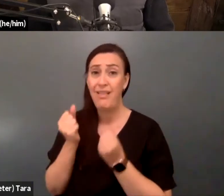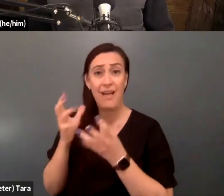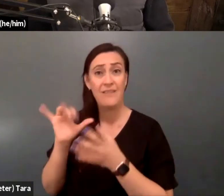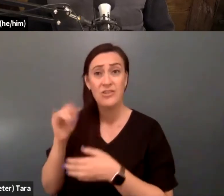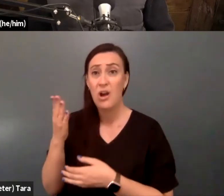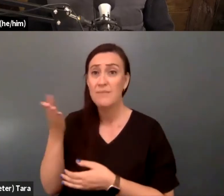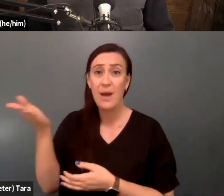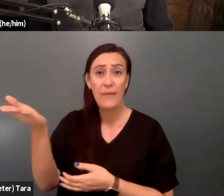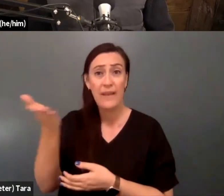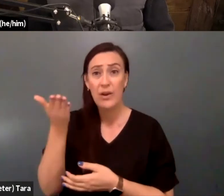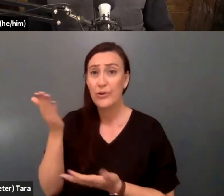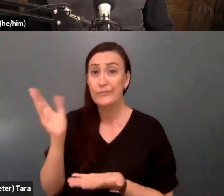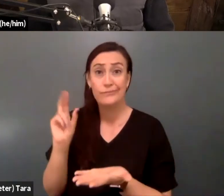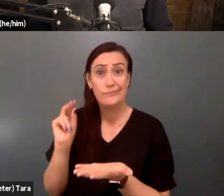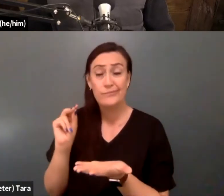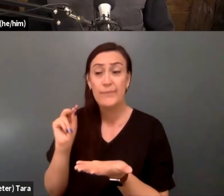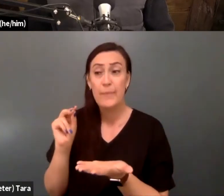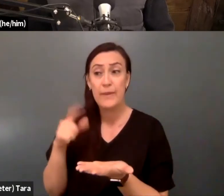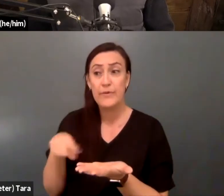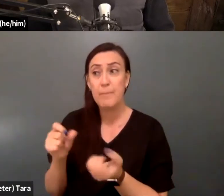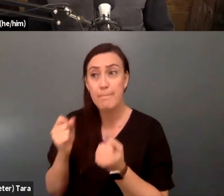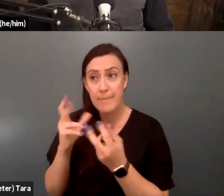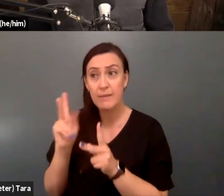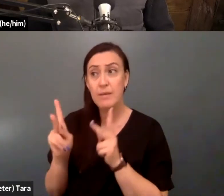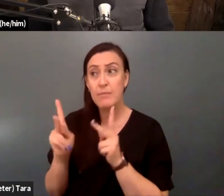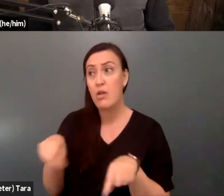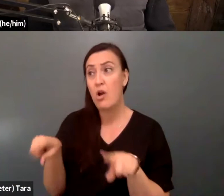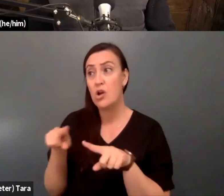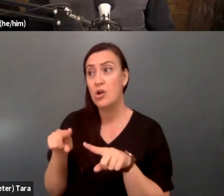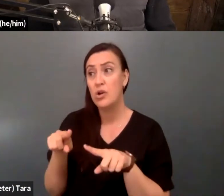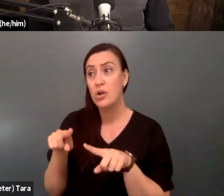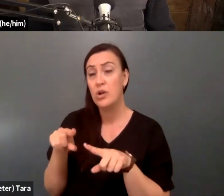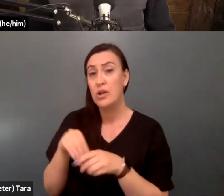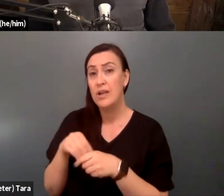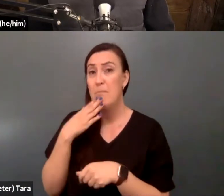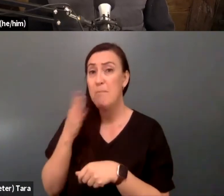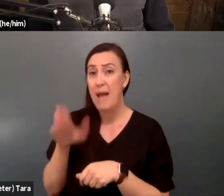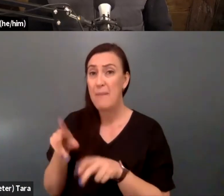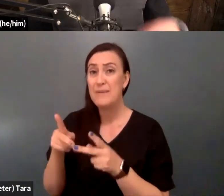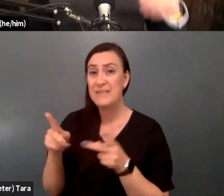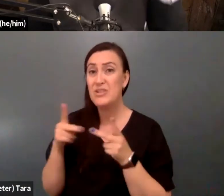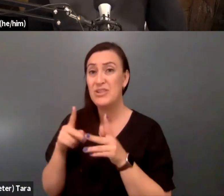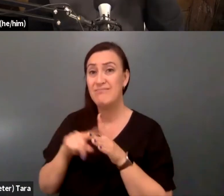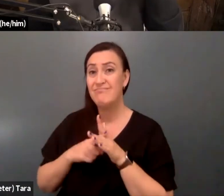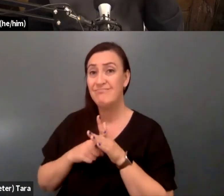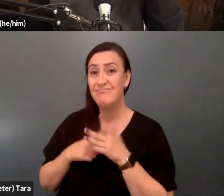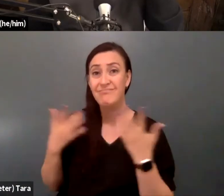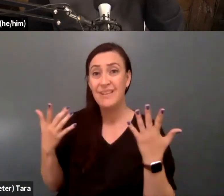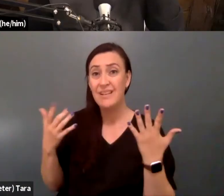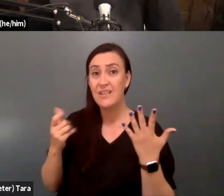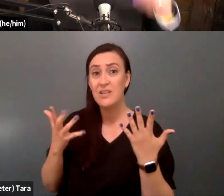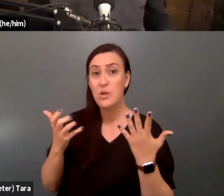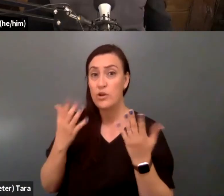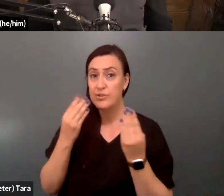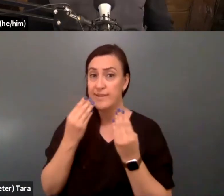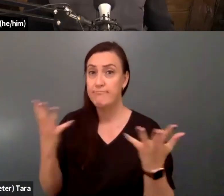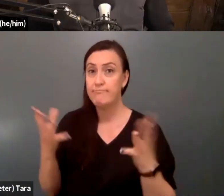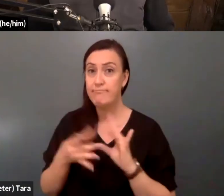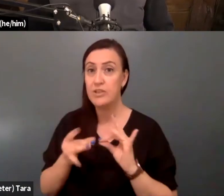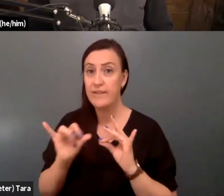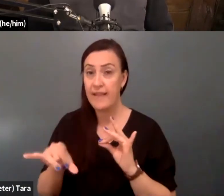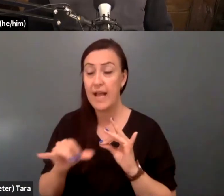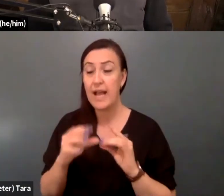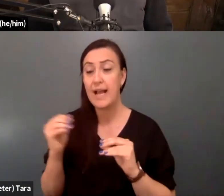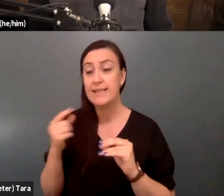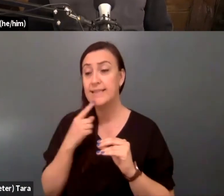there. There's many folks are in a bad position in the first place. So I want to lift that up and say